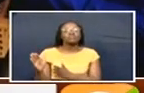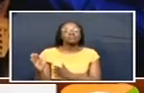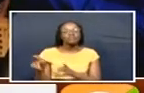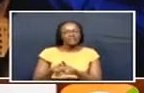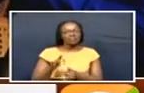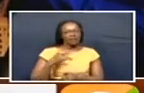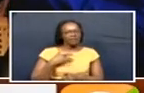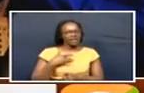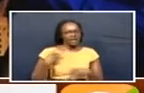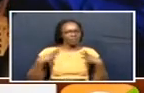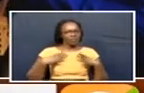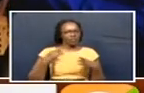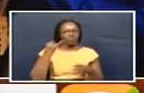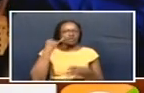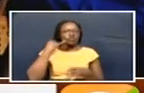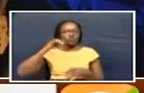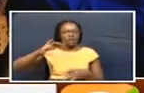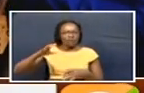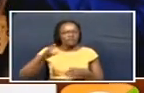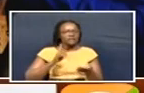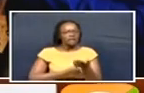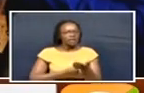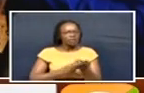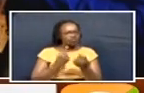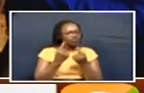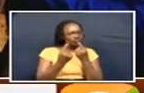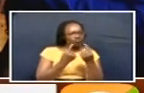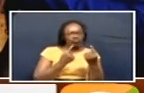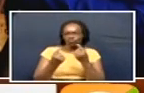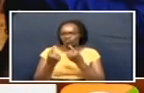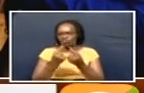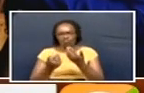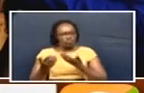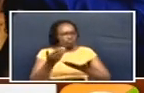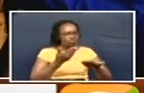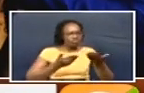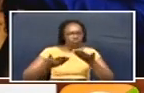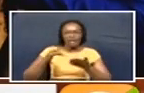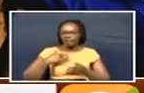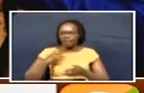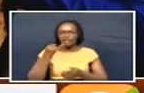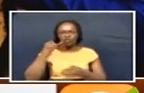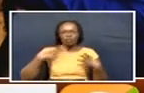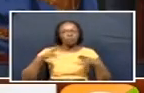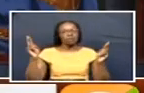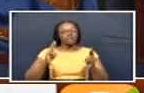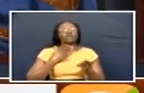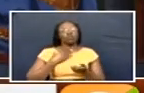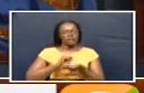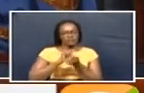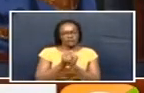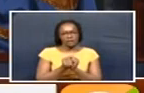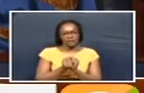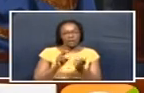people of Nakuru County as I moved around, as I talked to them, I could feel they were ready for change. So I don't think people are necessarily